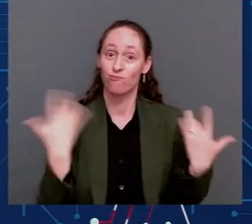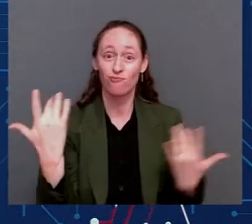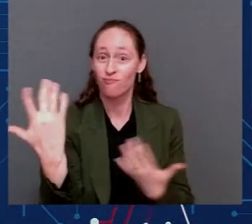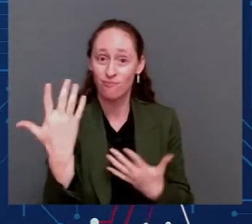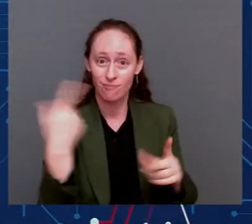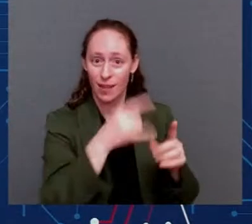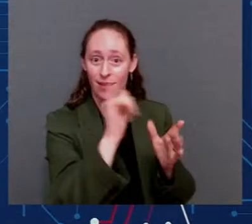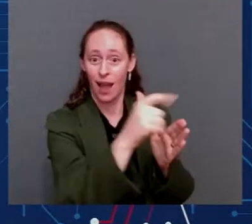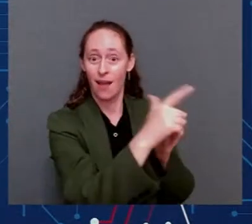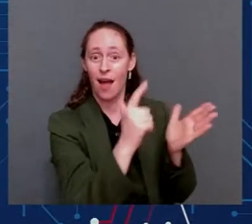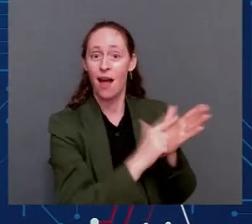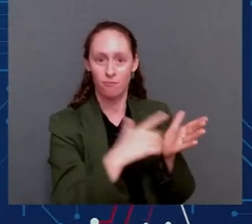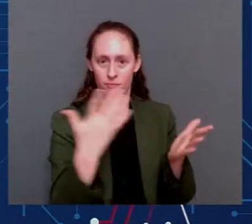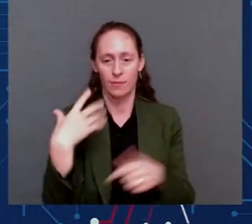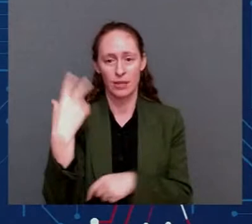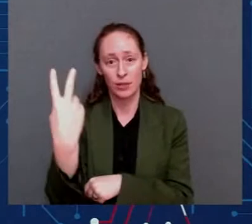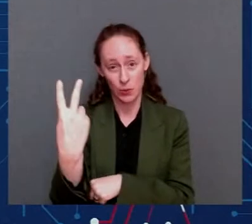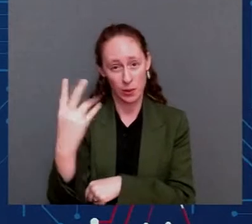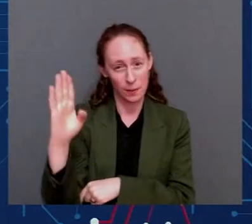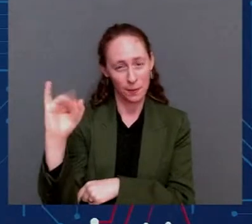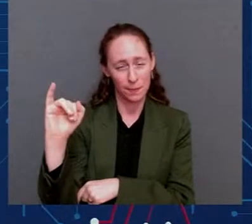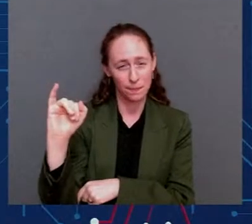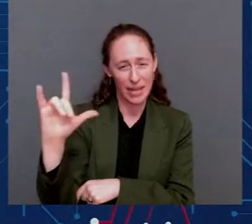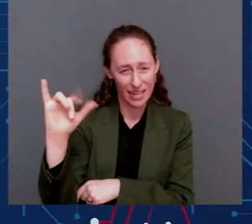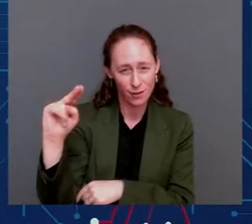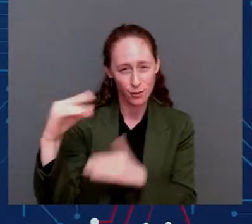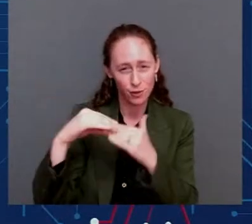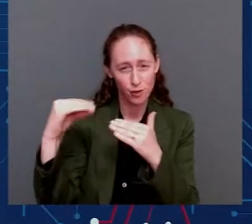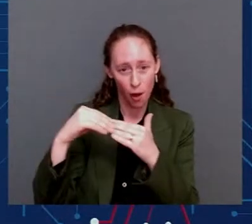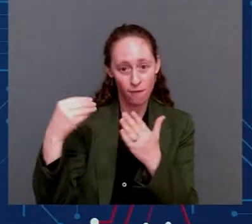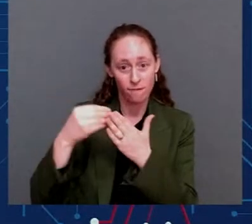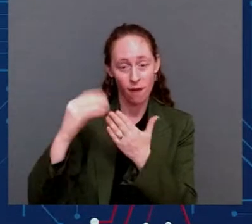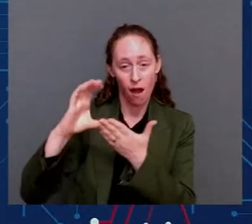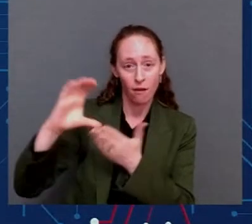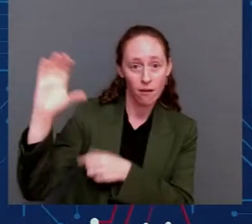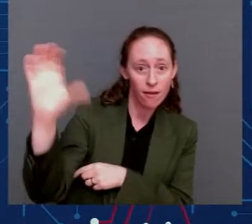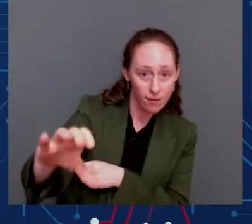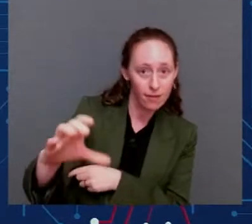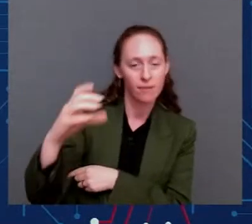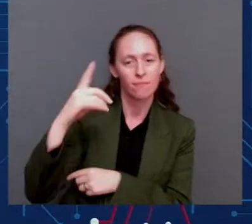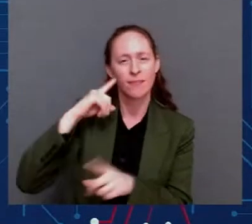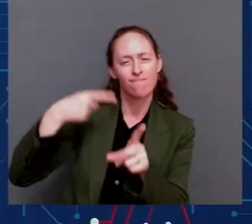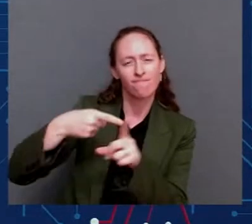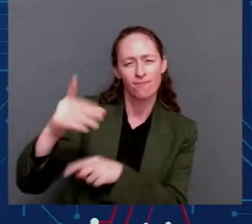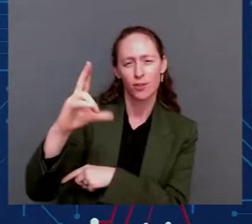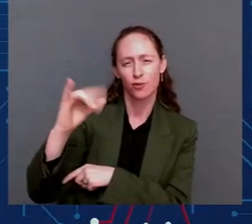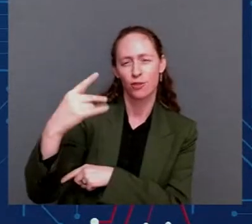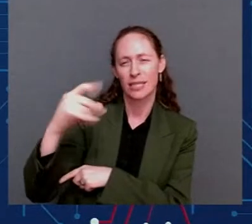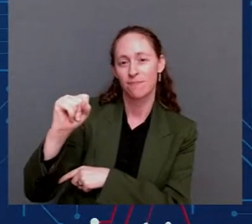in automobiles, fueling what I have been advocating for. So this legislation,